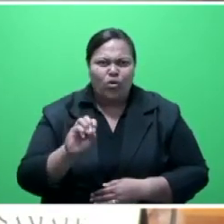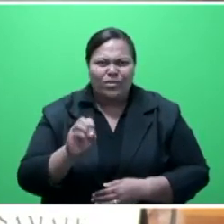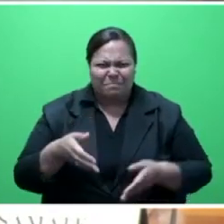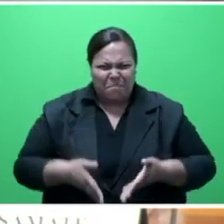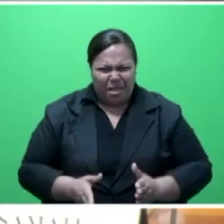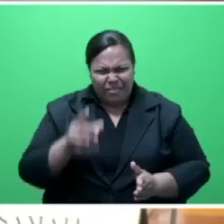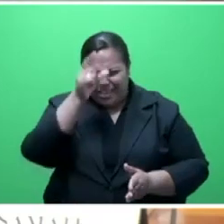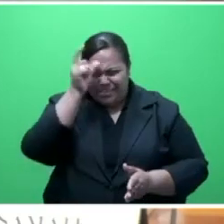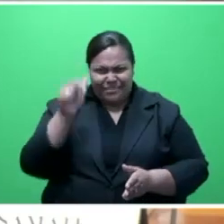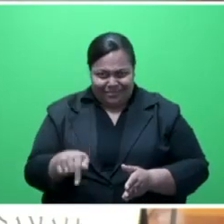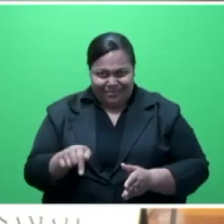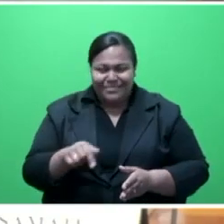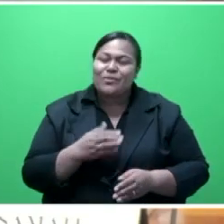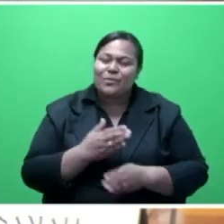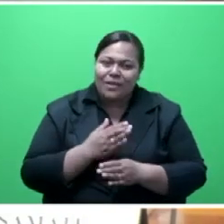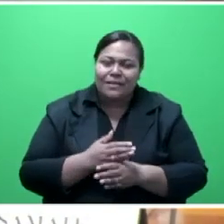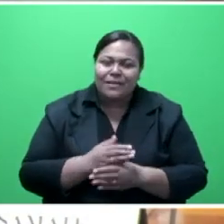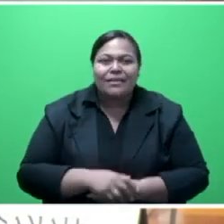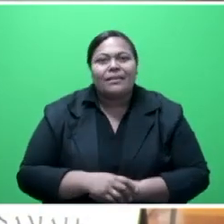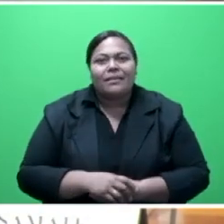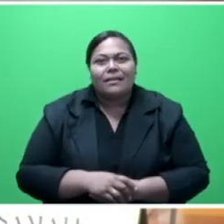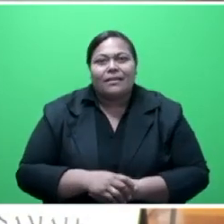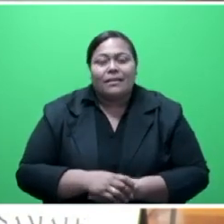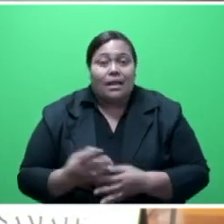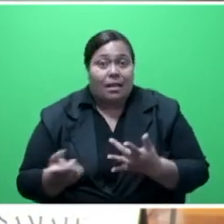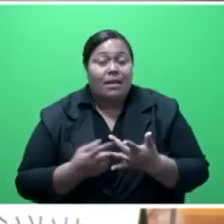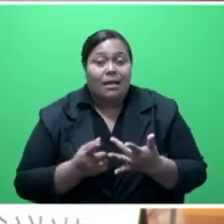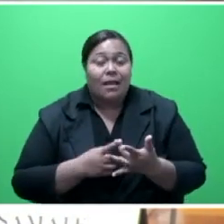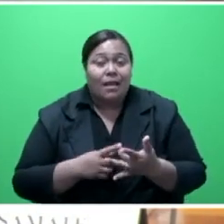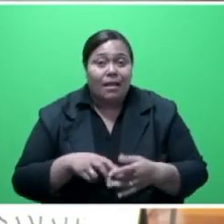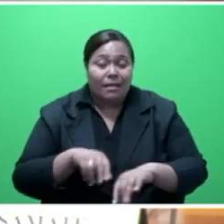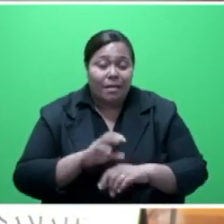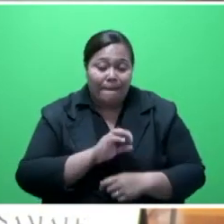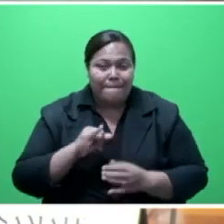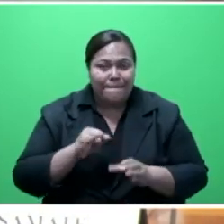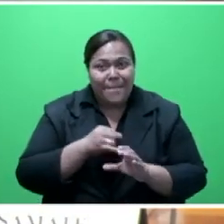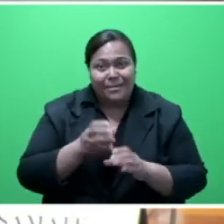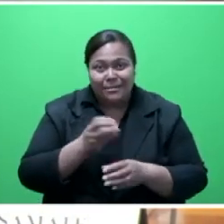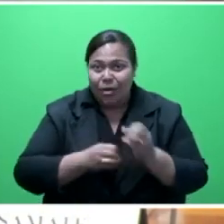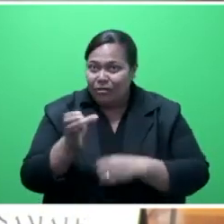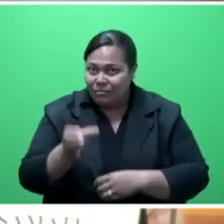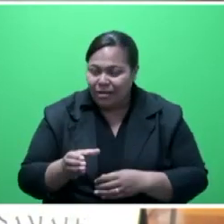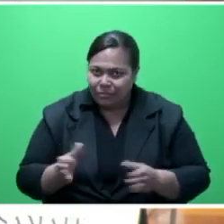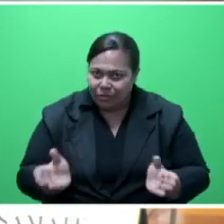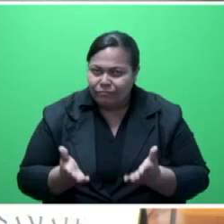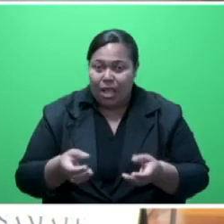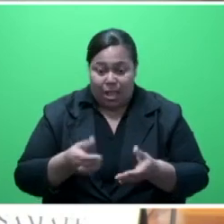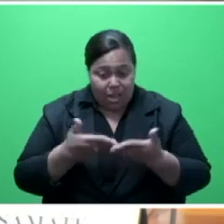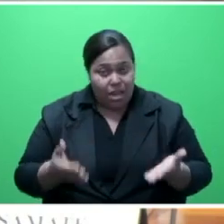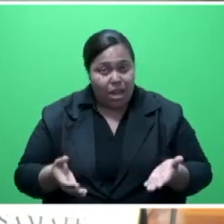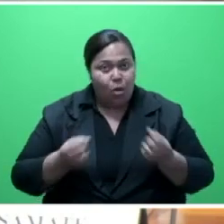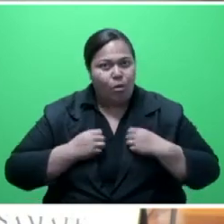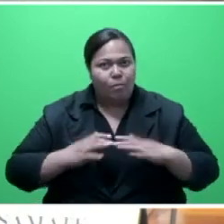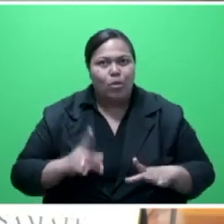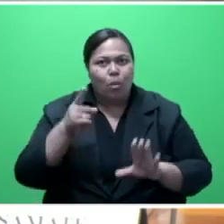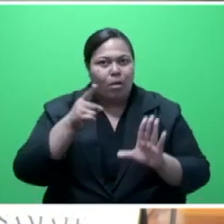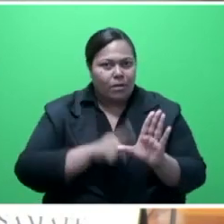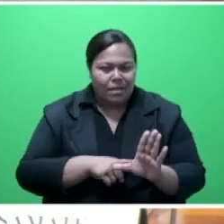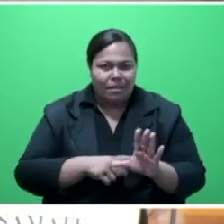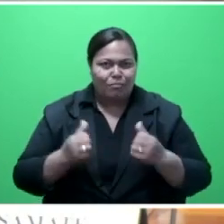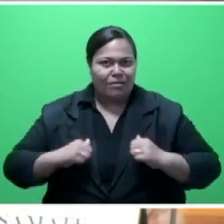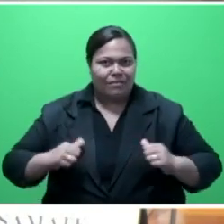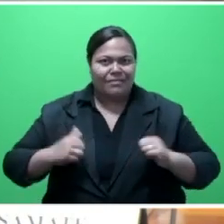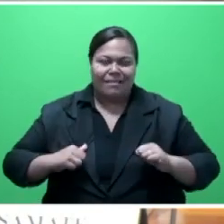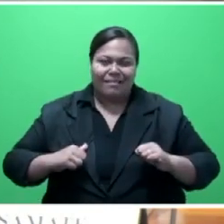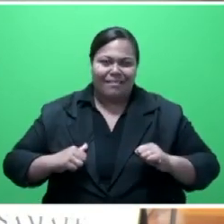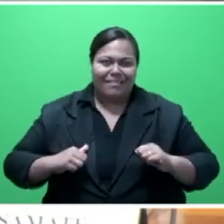the advancement of 105 medical interns to become full-time medical officers, now that they've completed their 1 year of intern service. Moving